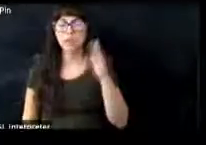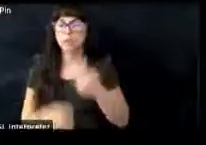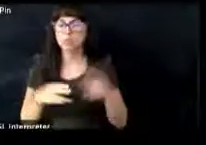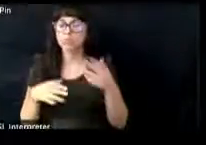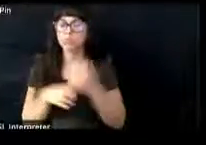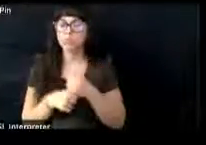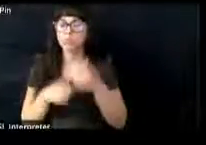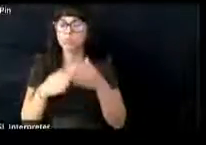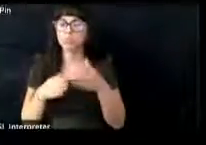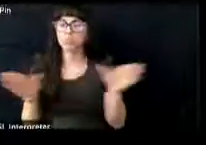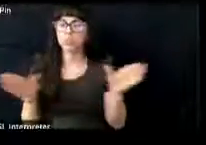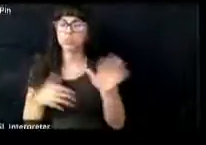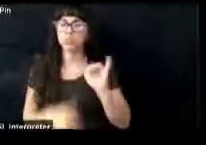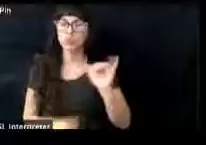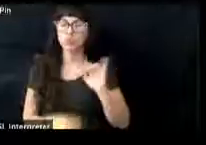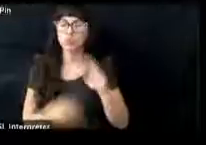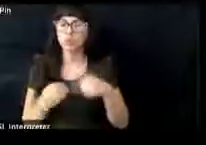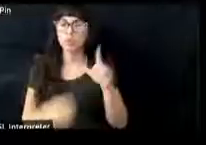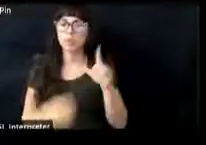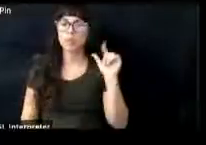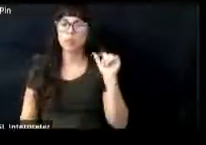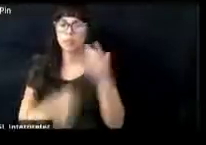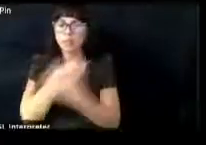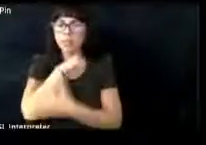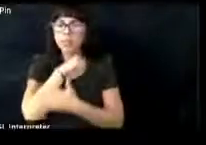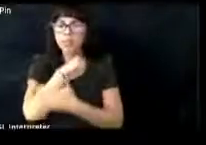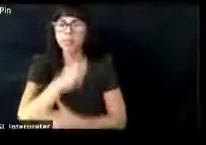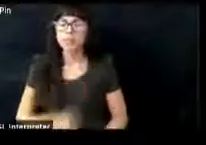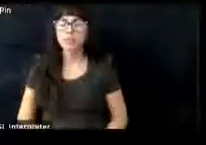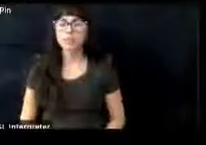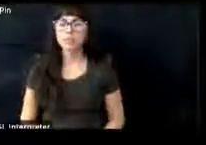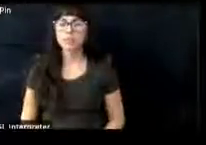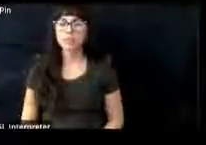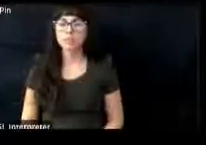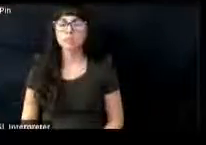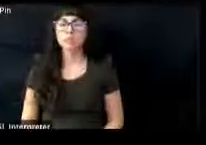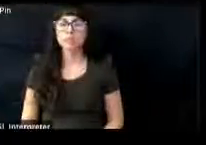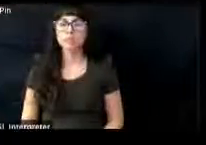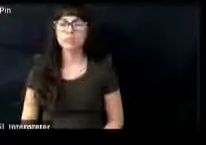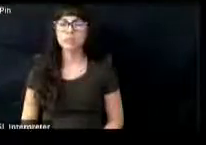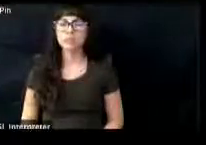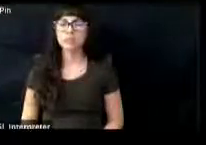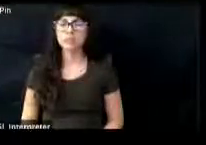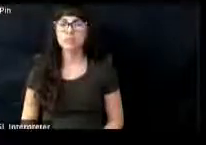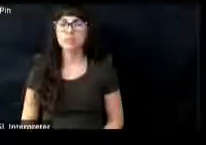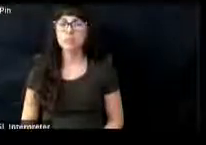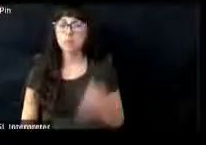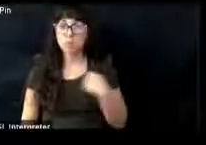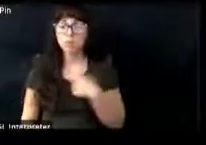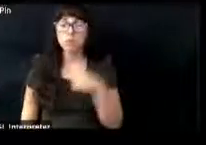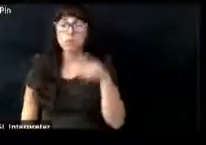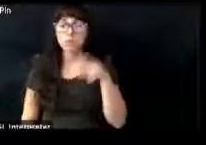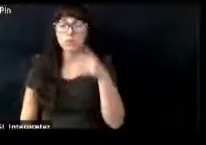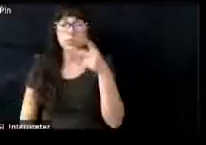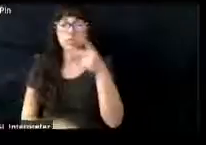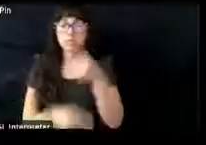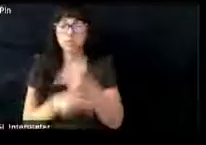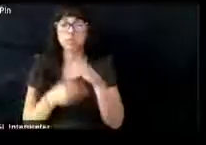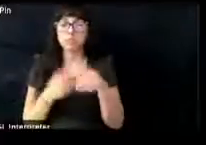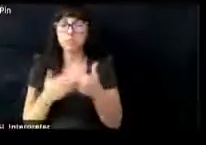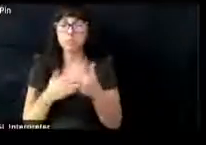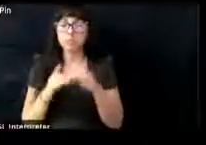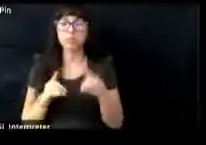very generally about Los Angeles County and about the need to keep all of the districts within Los